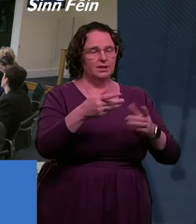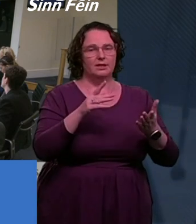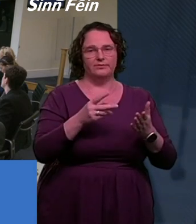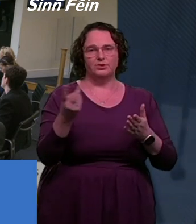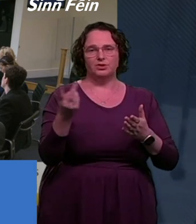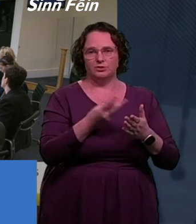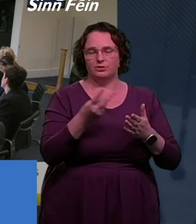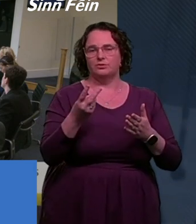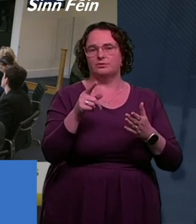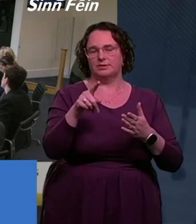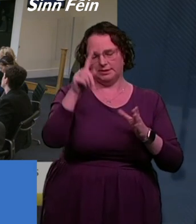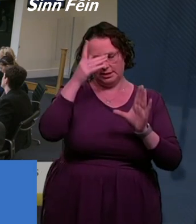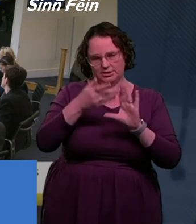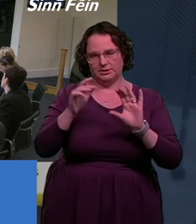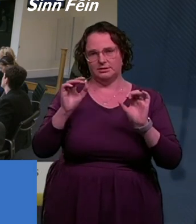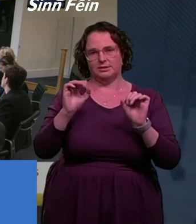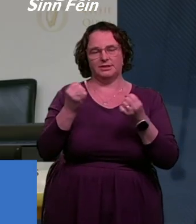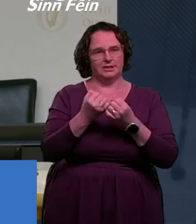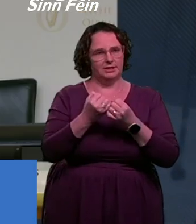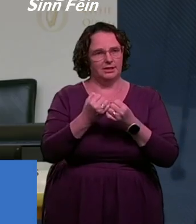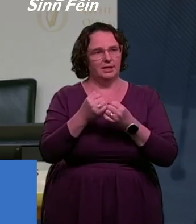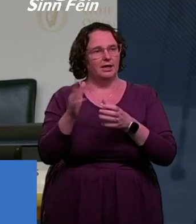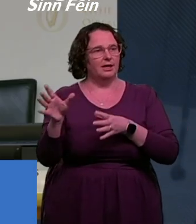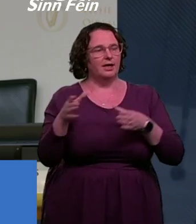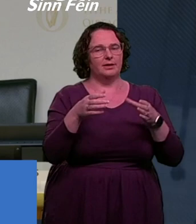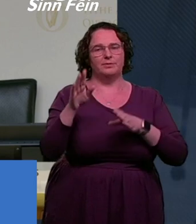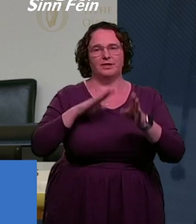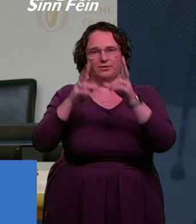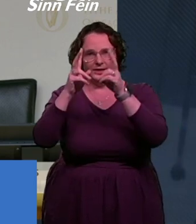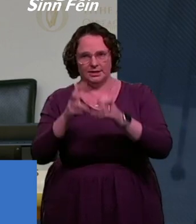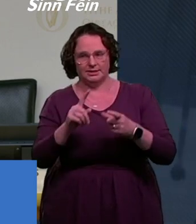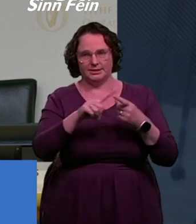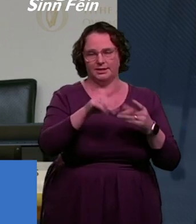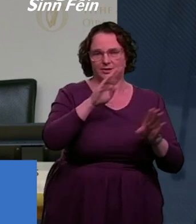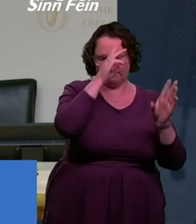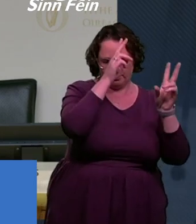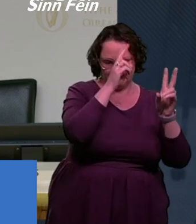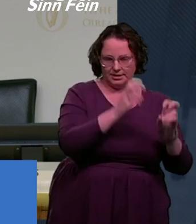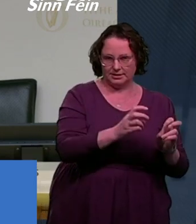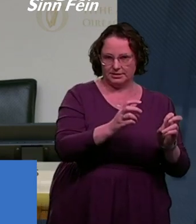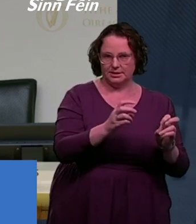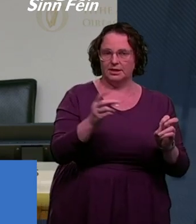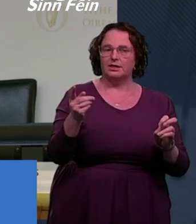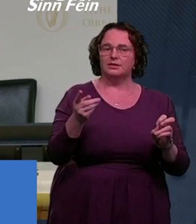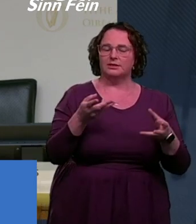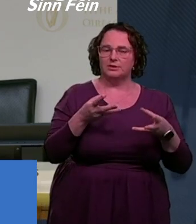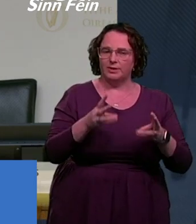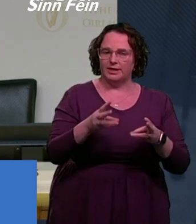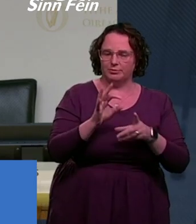Analysis and the Division of Behaviour, Psychological Society of Ireland's Division of Behaviour Analysis. Essentially, is that the way the field has grown is